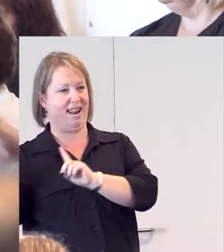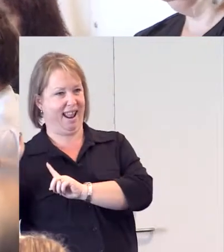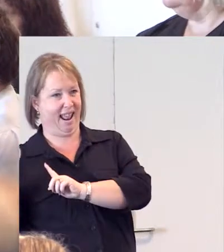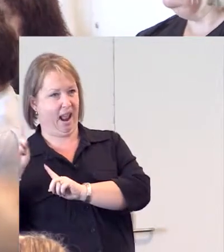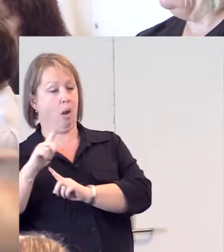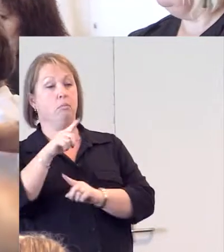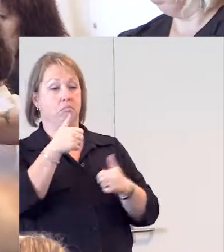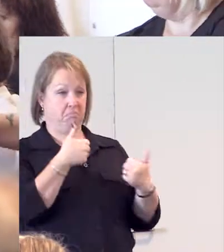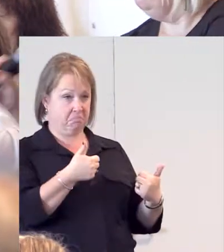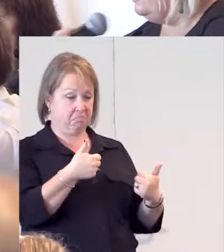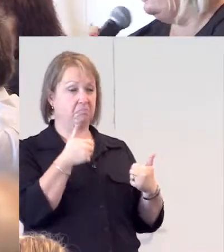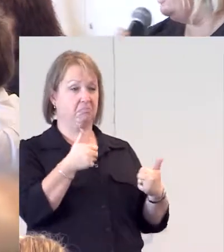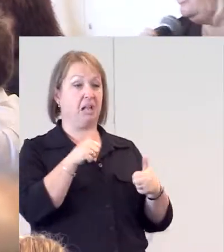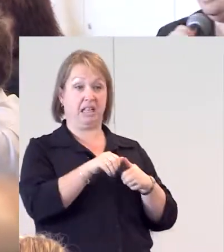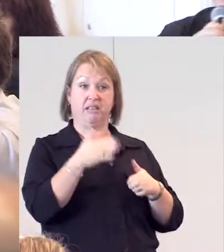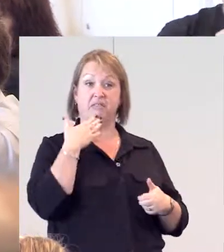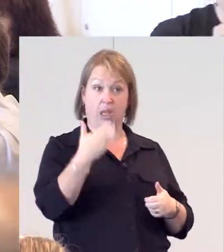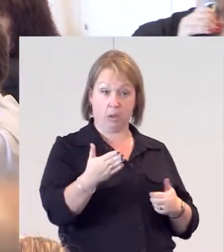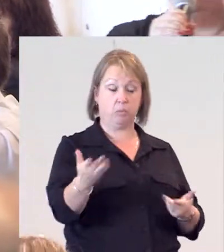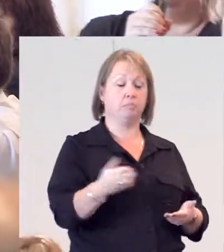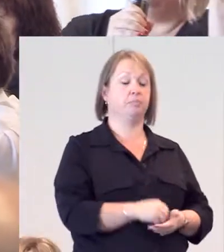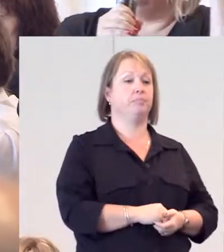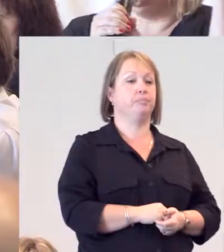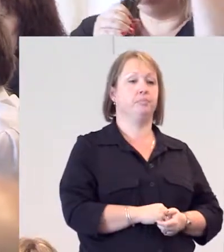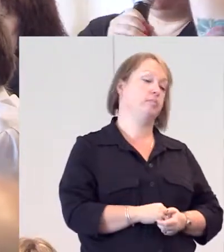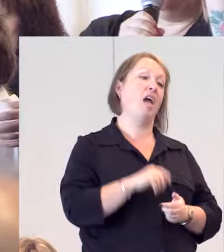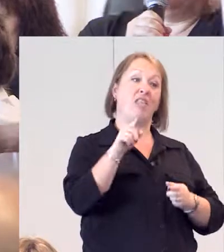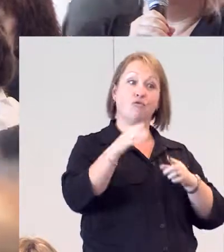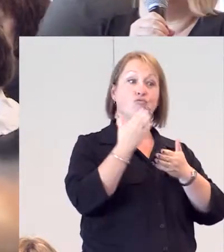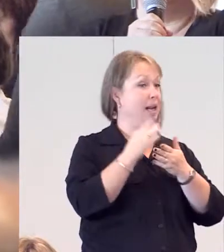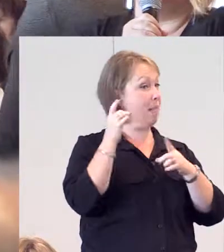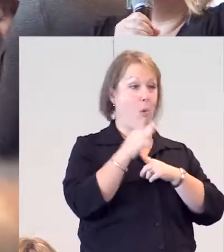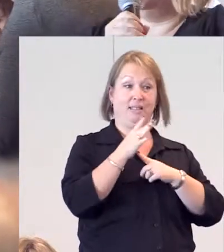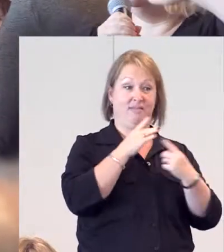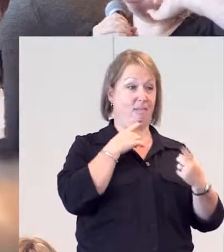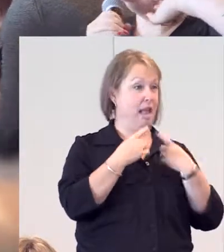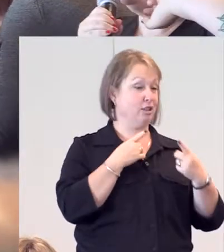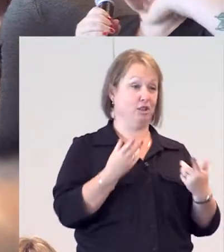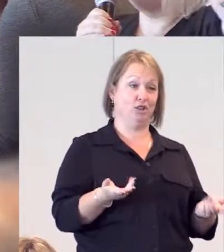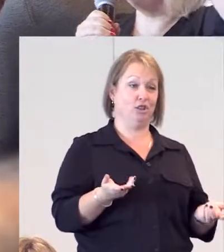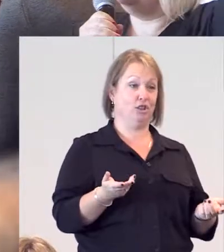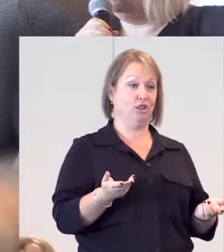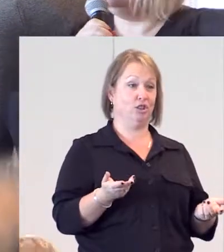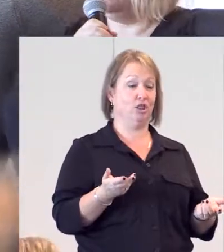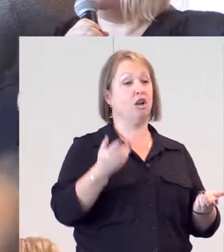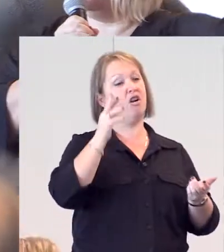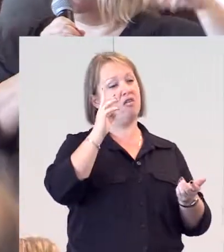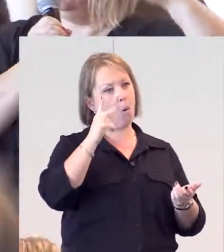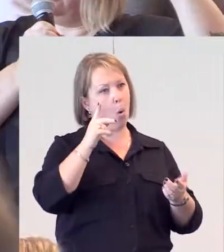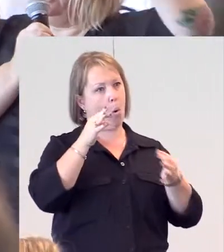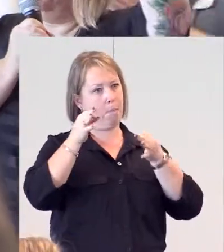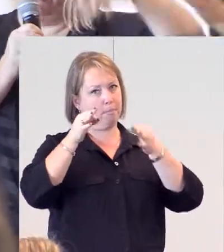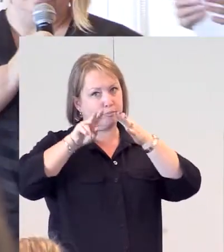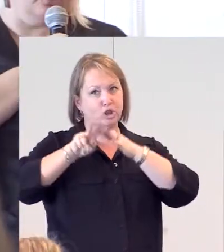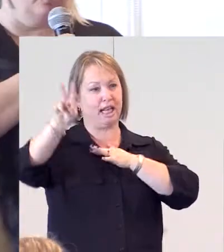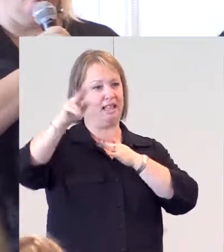Excellent. Yeah. Thank you. Excellent. And that's really important information in terms of projecting future demand as well